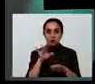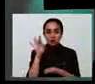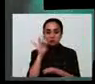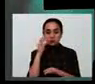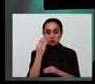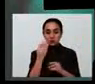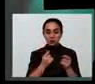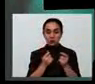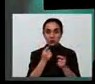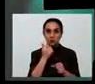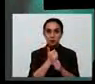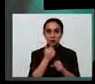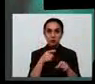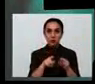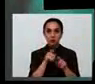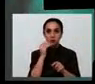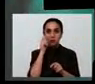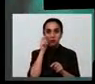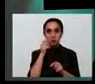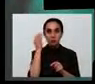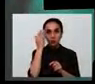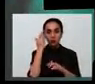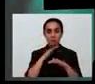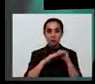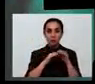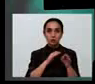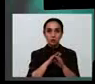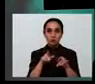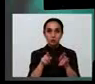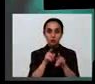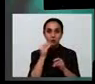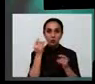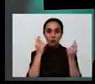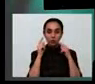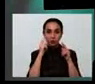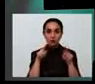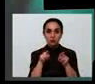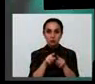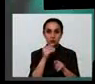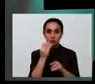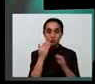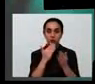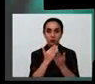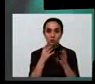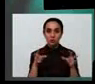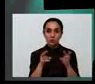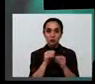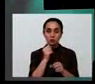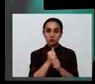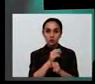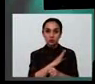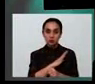Respublikasi rahbarlarining Xitoy orzusini amalga oshirish g'oyasi bularni birlashtirib